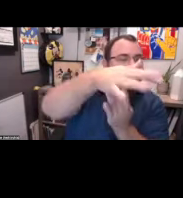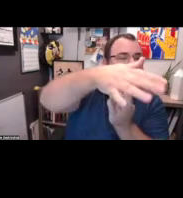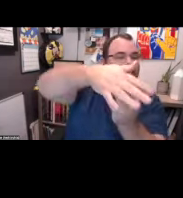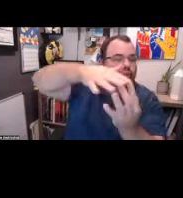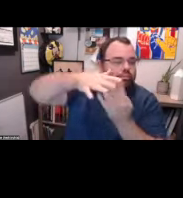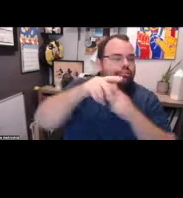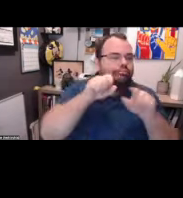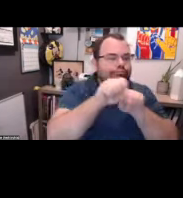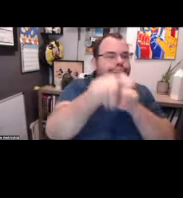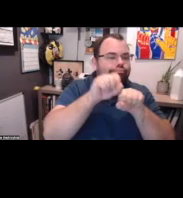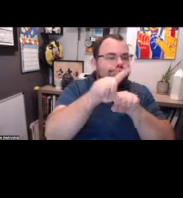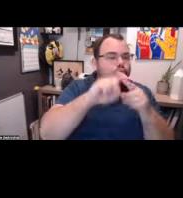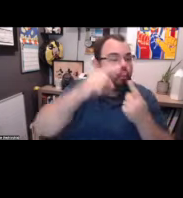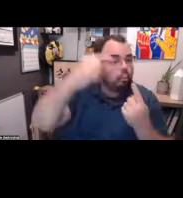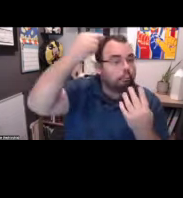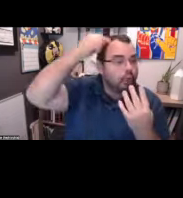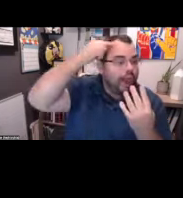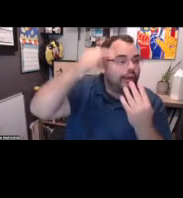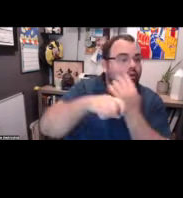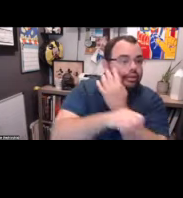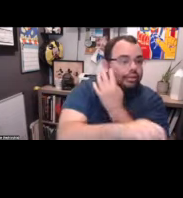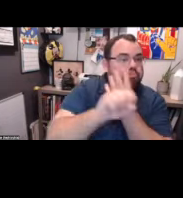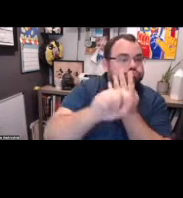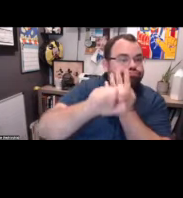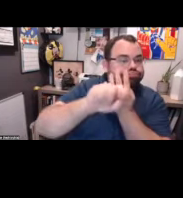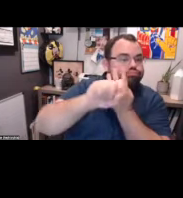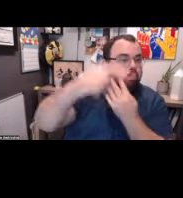and those go shoot to the brain.